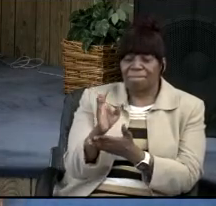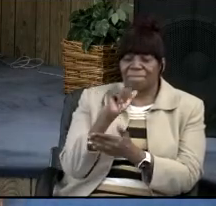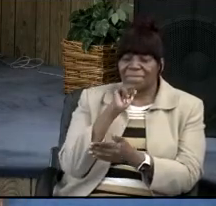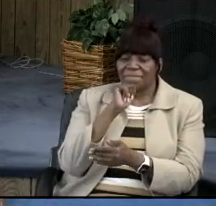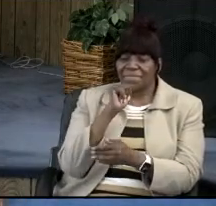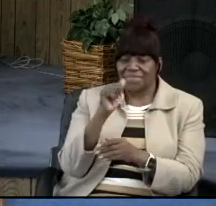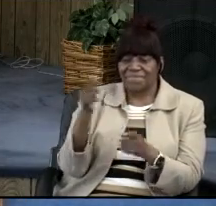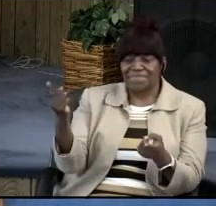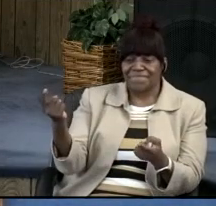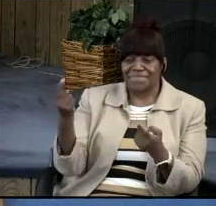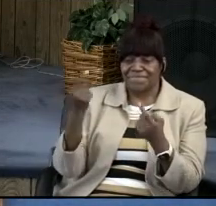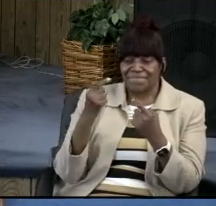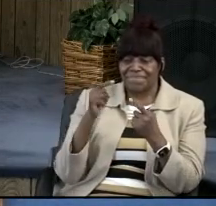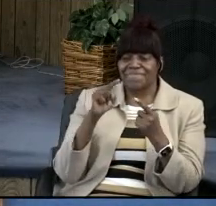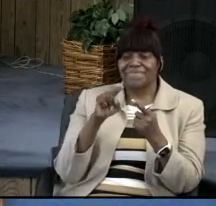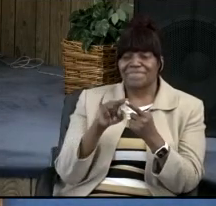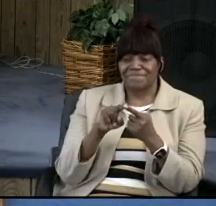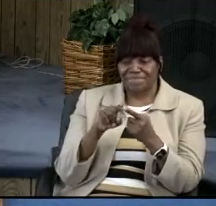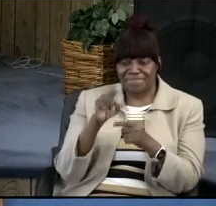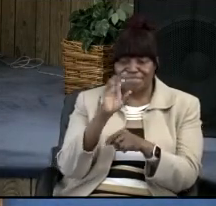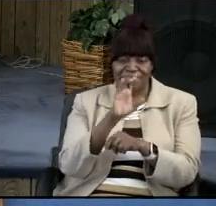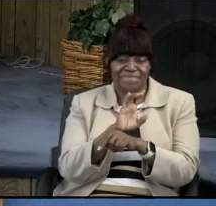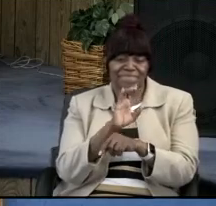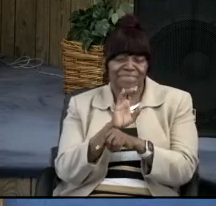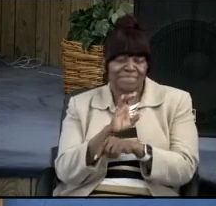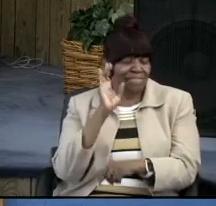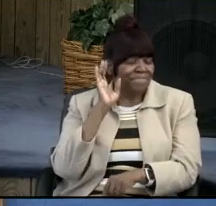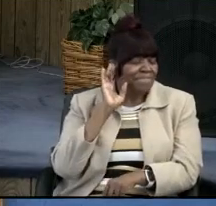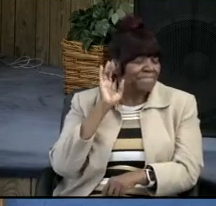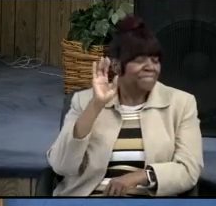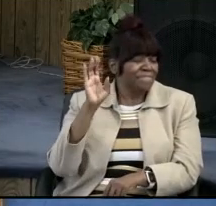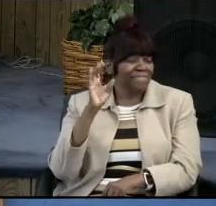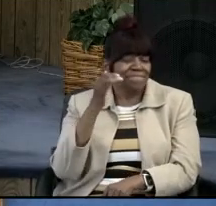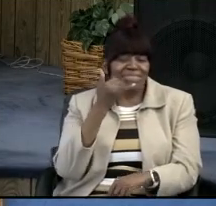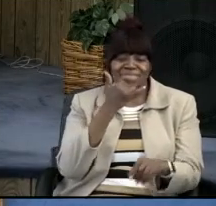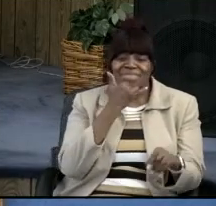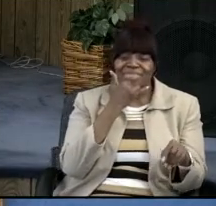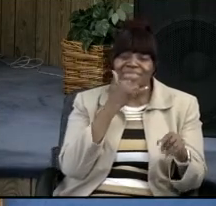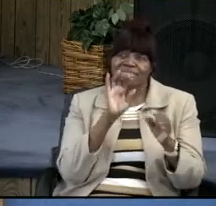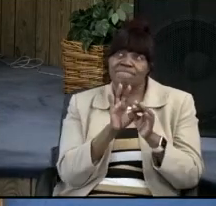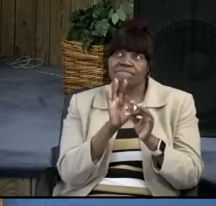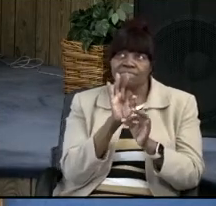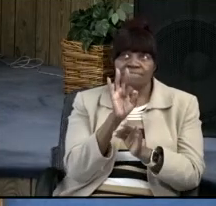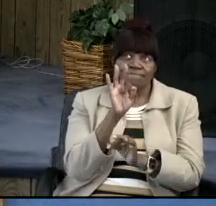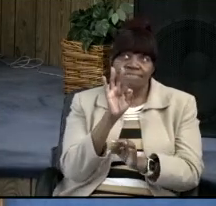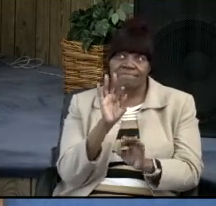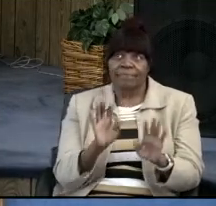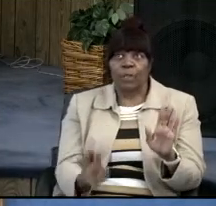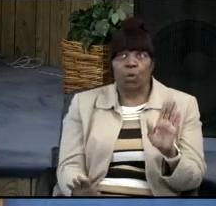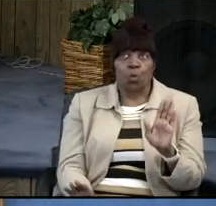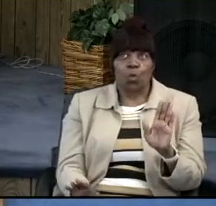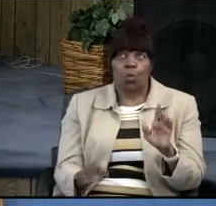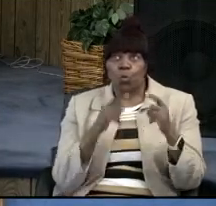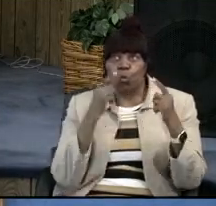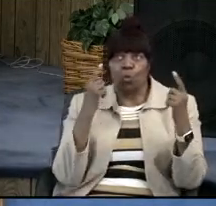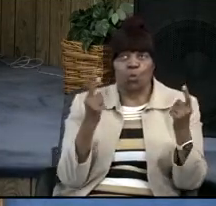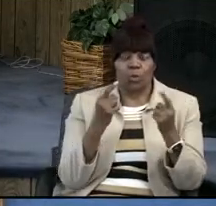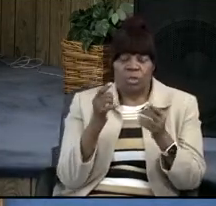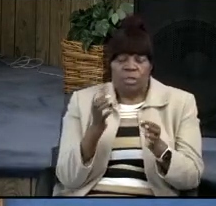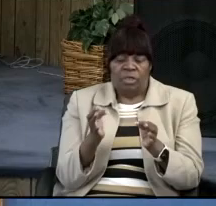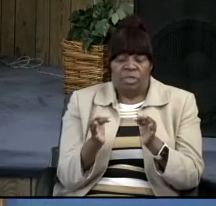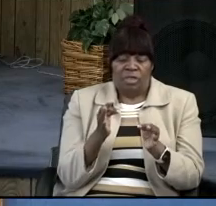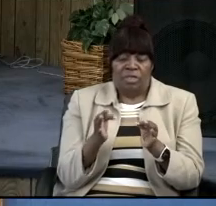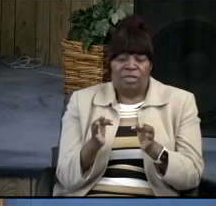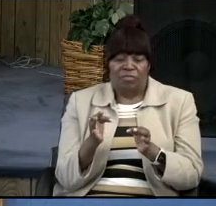worship in the house of the Lord because you're listening to the wrong spirit. If the Spirit